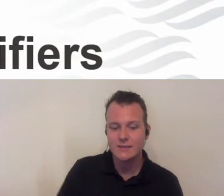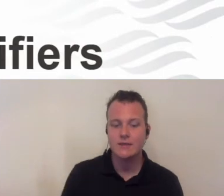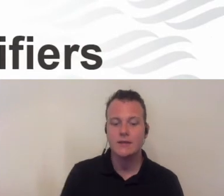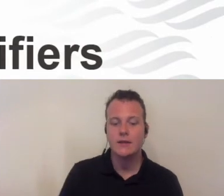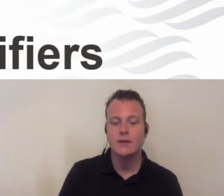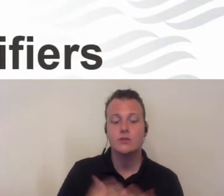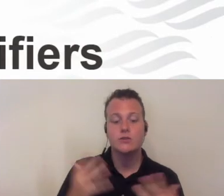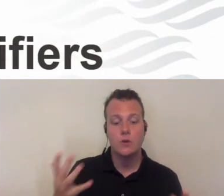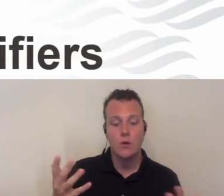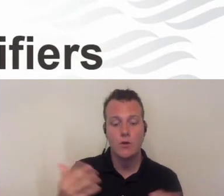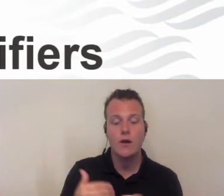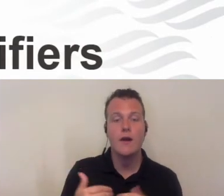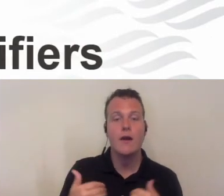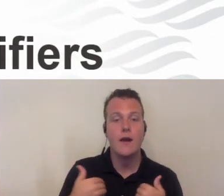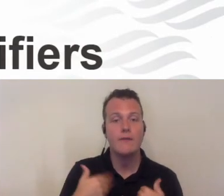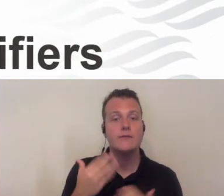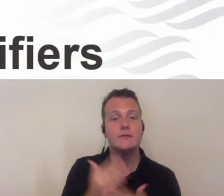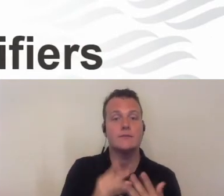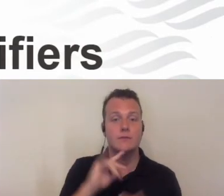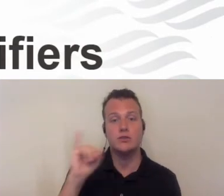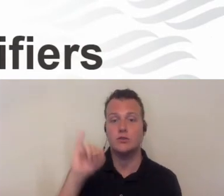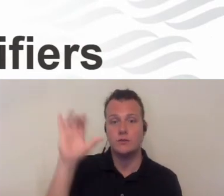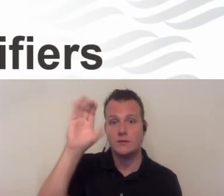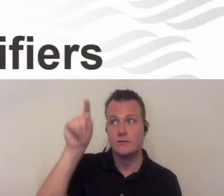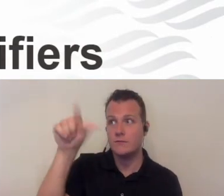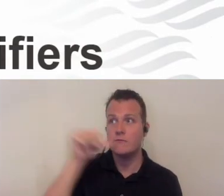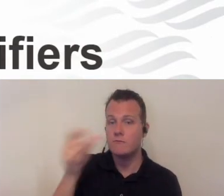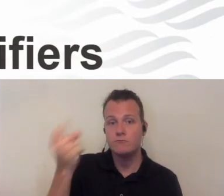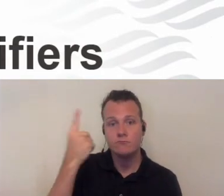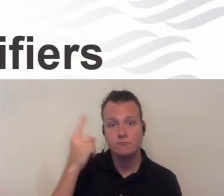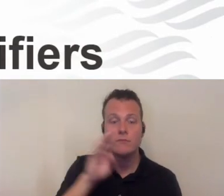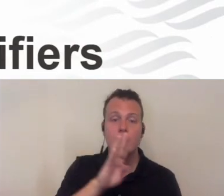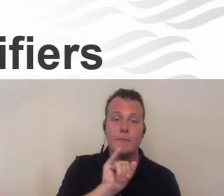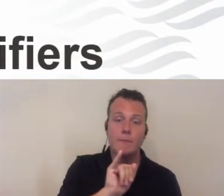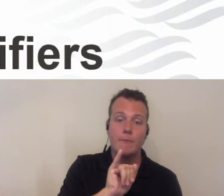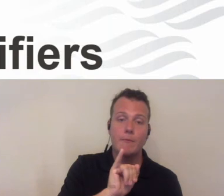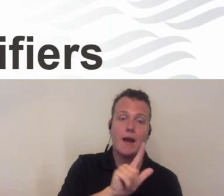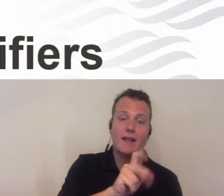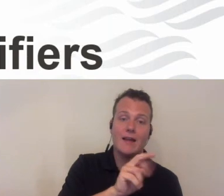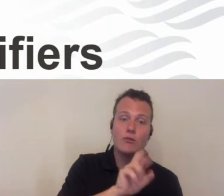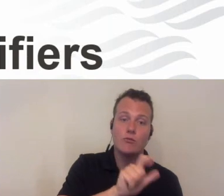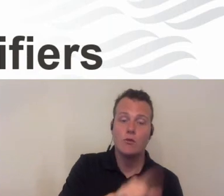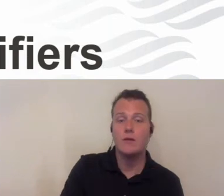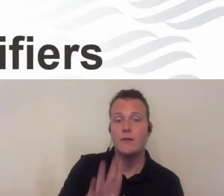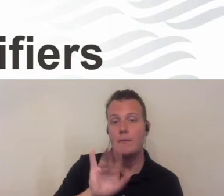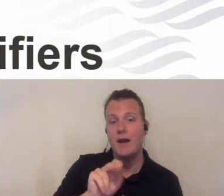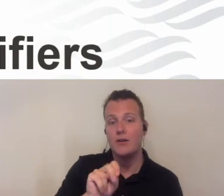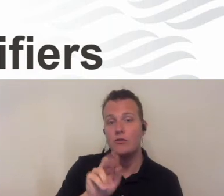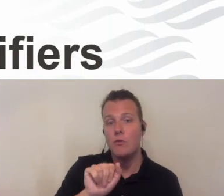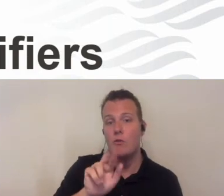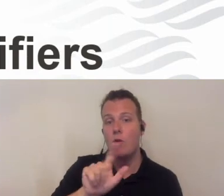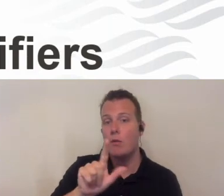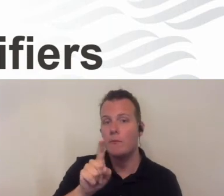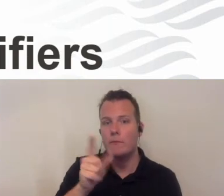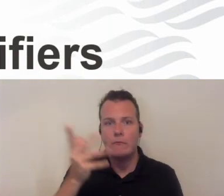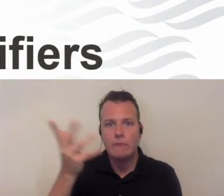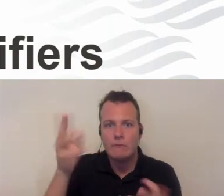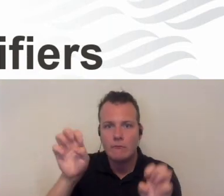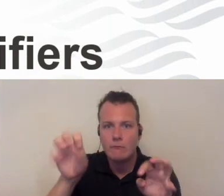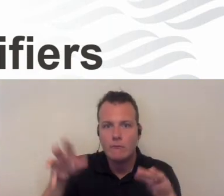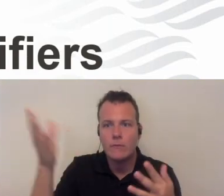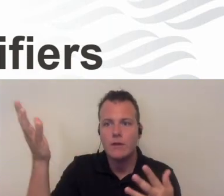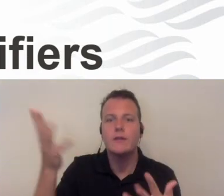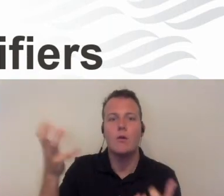seconds. So there are some payers that don't understand what bilateral or binaural is. So they want to make